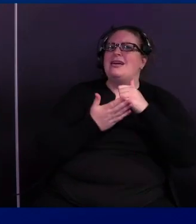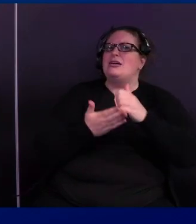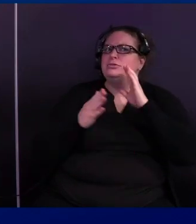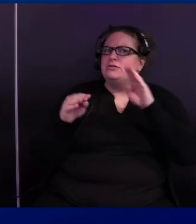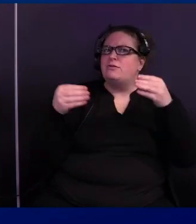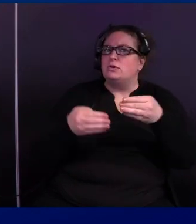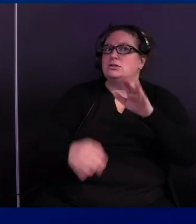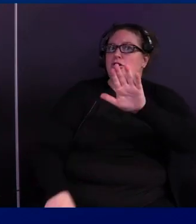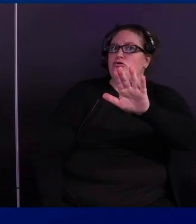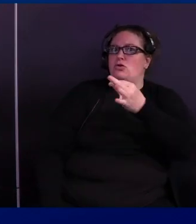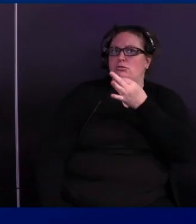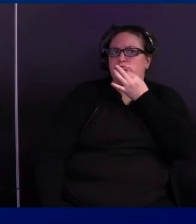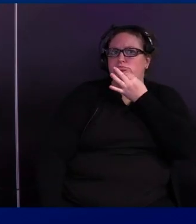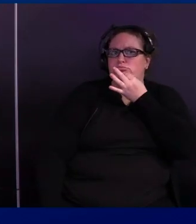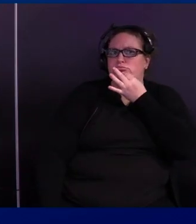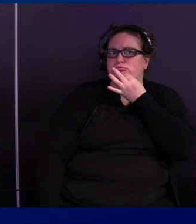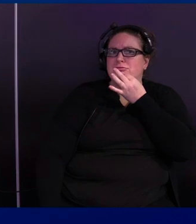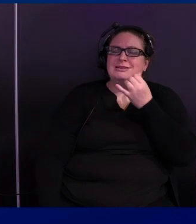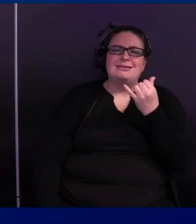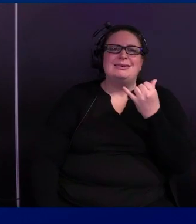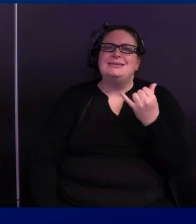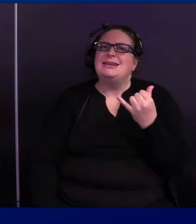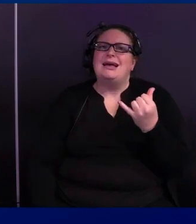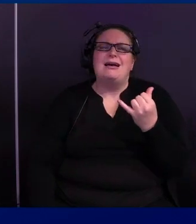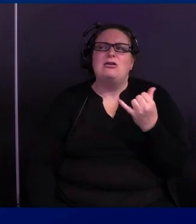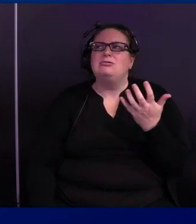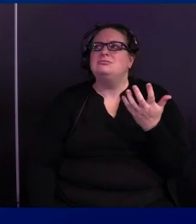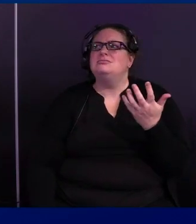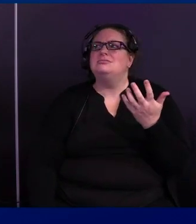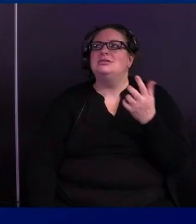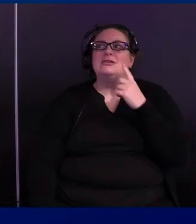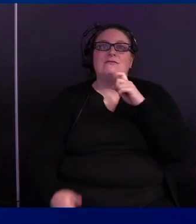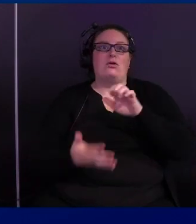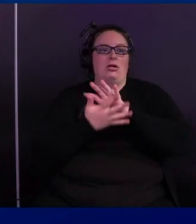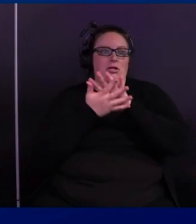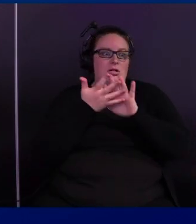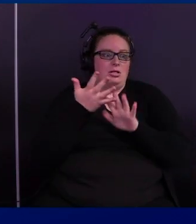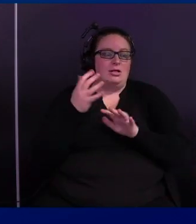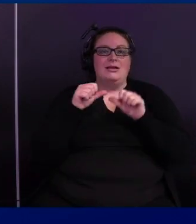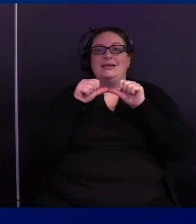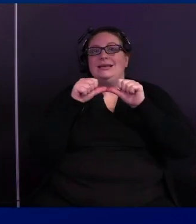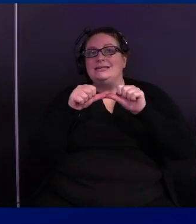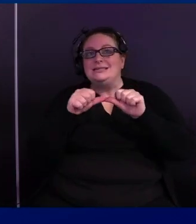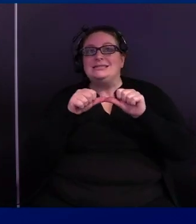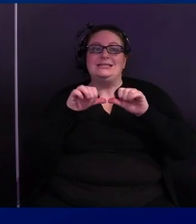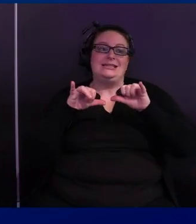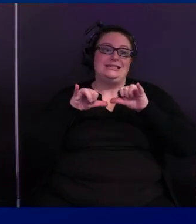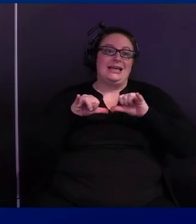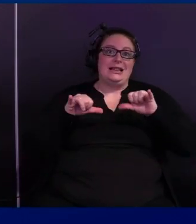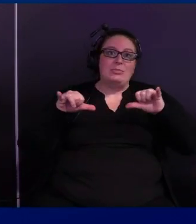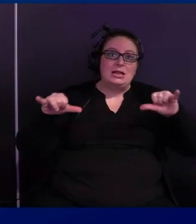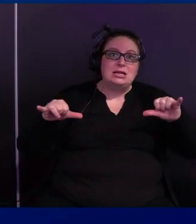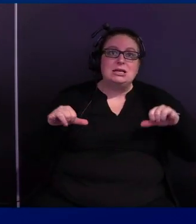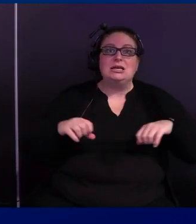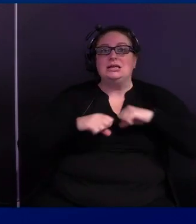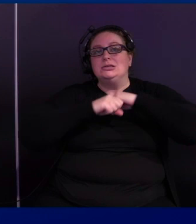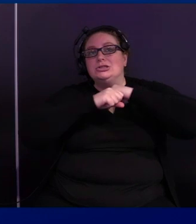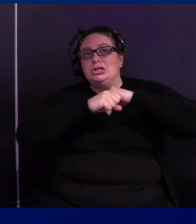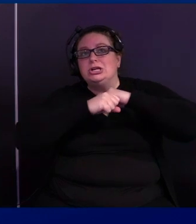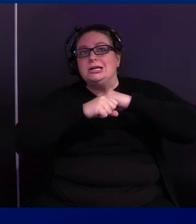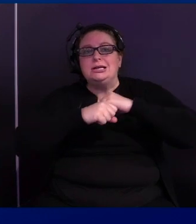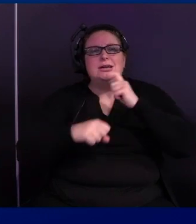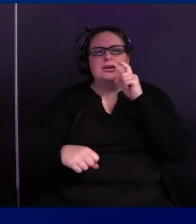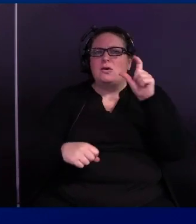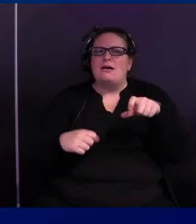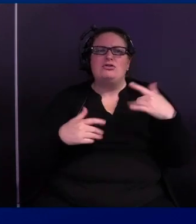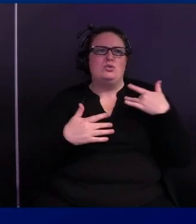you're good at. And so now you don't have, for all the things, for consistency, scalability, as well as security, you don't